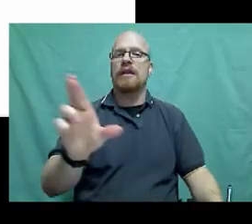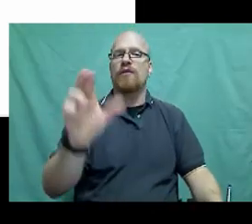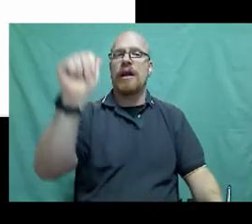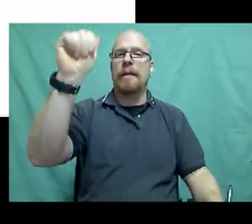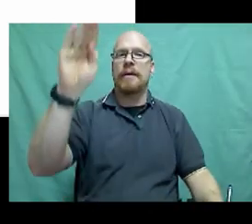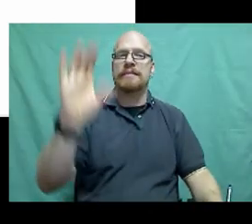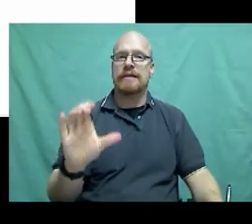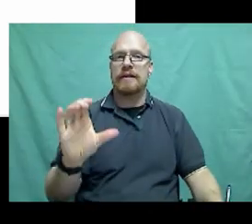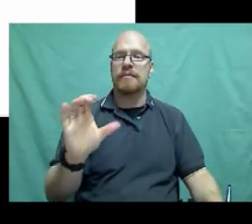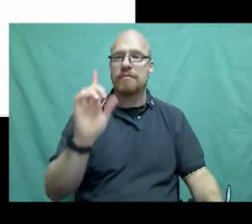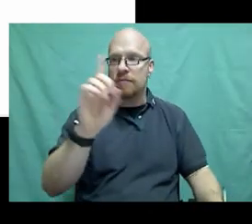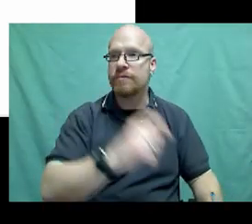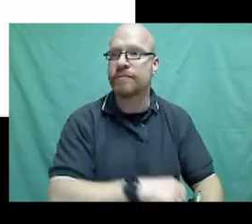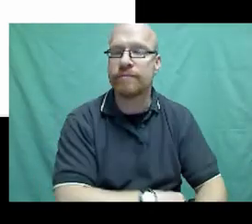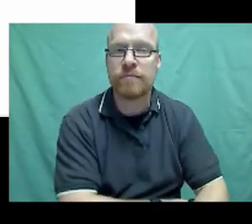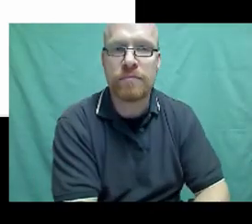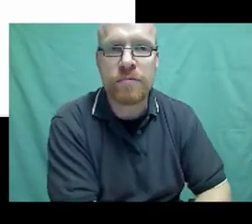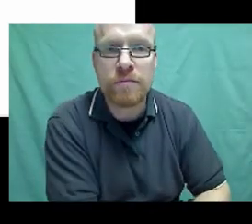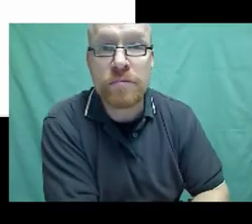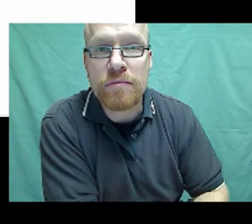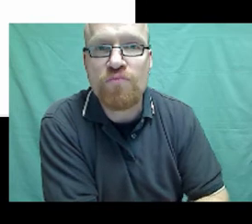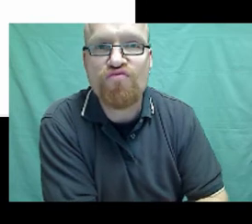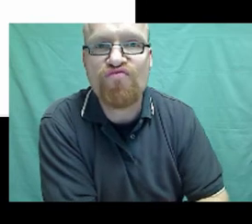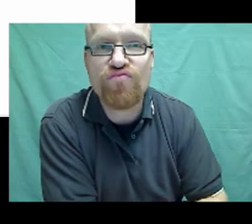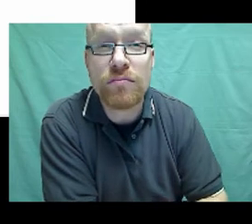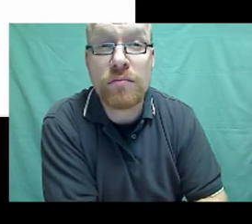Now I'm ready to identify my a, b, and c